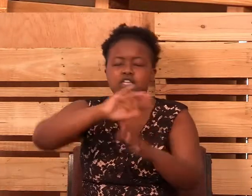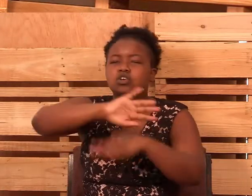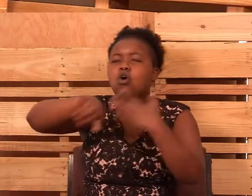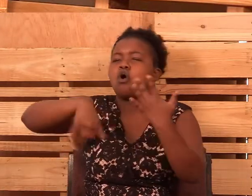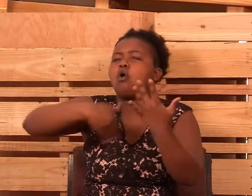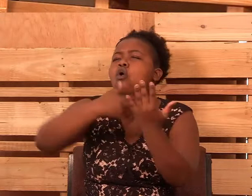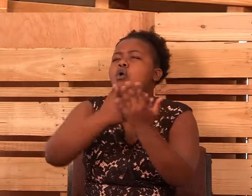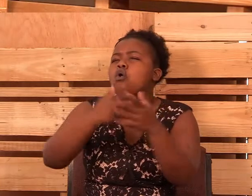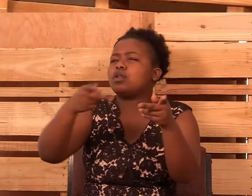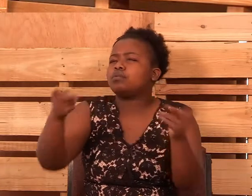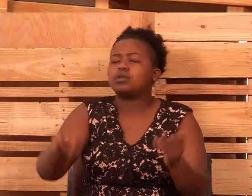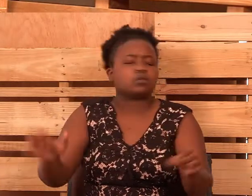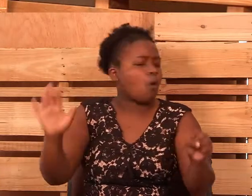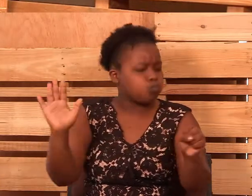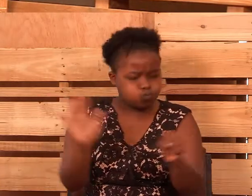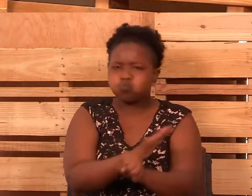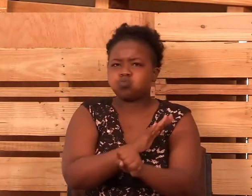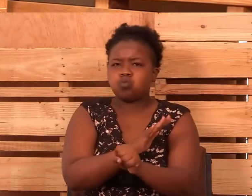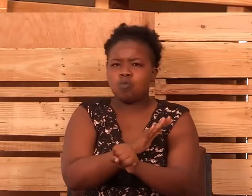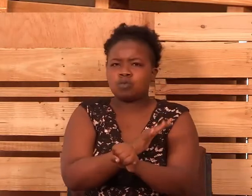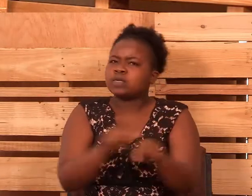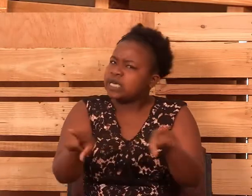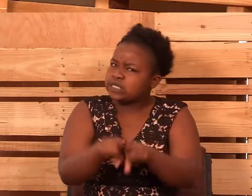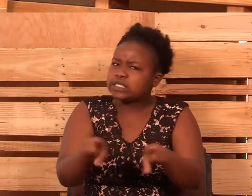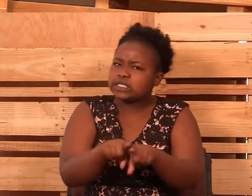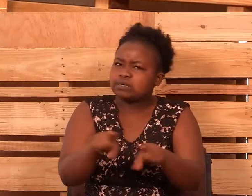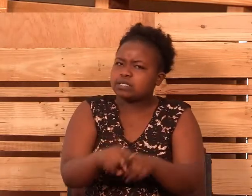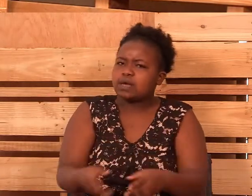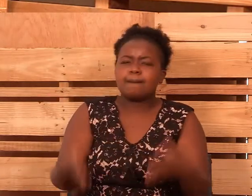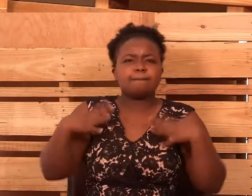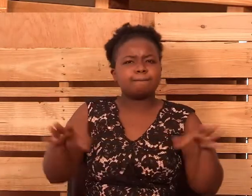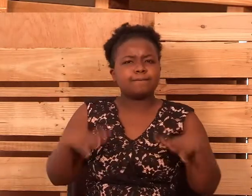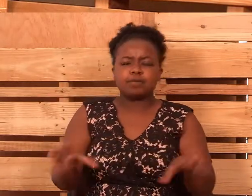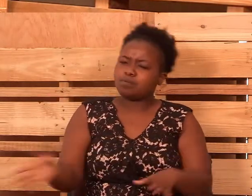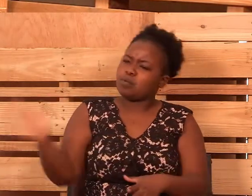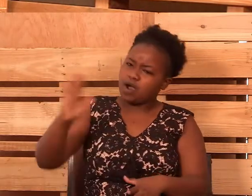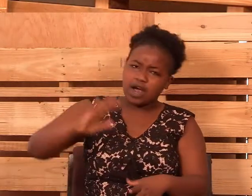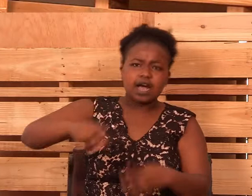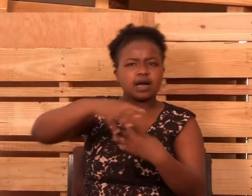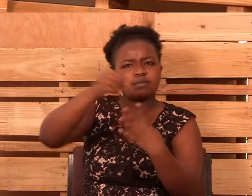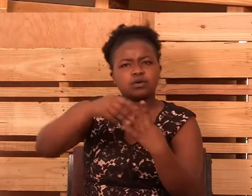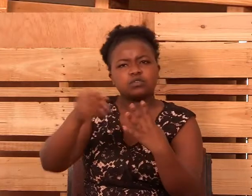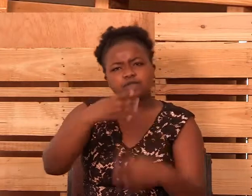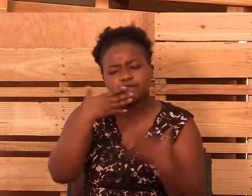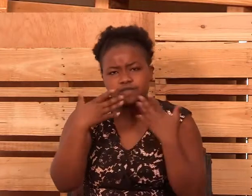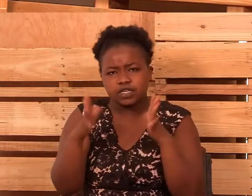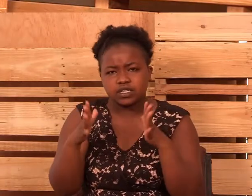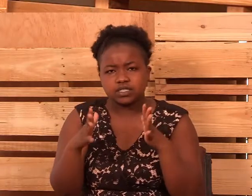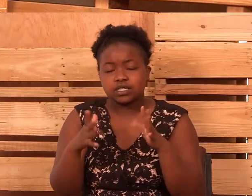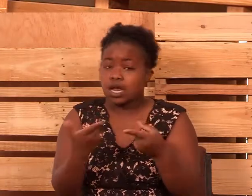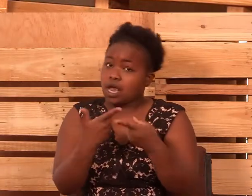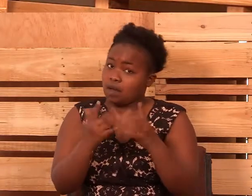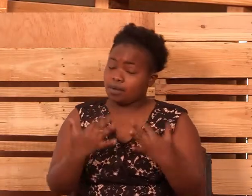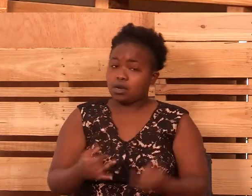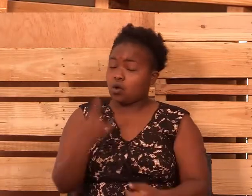many people had come to be counted. So it's only one man who told them, oh, I have a place